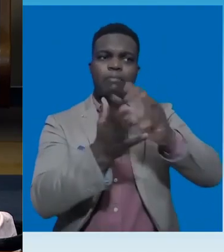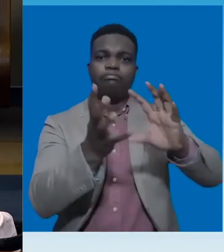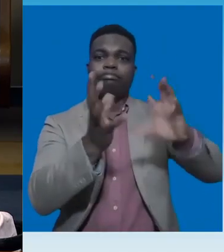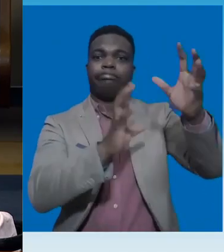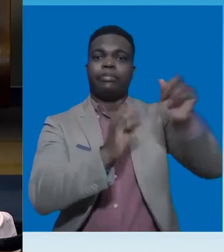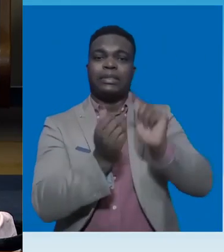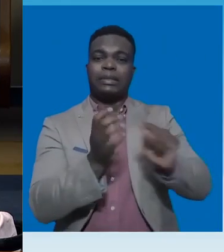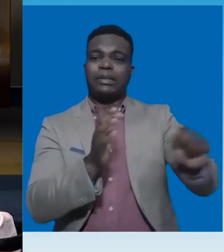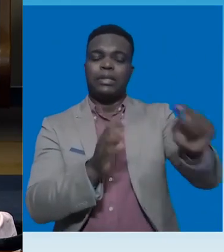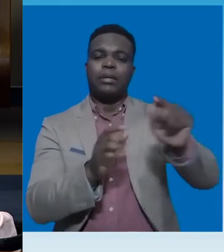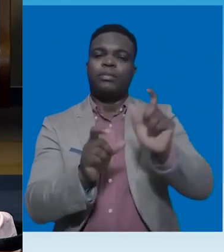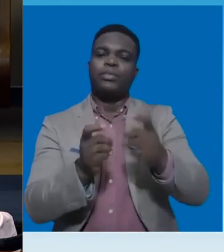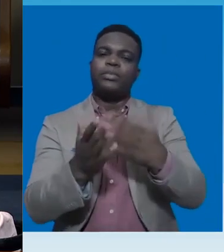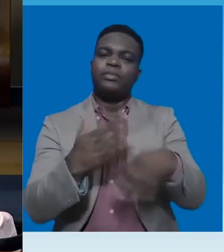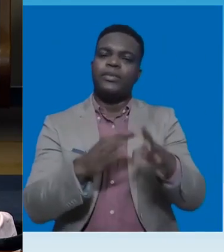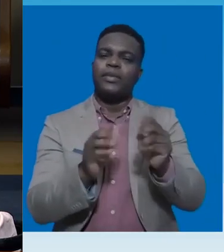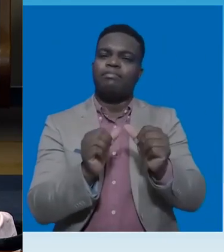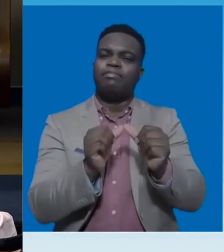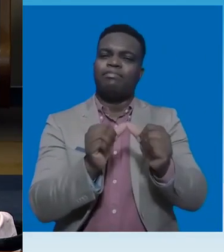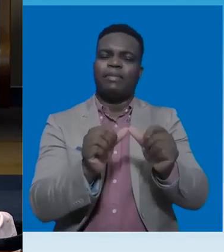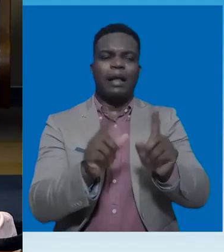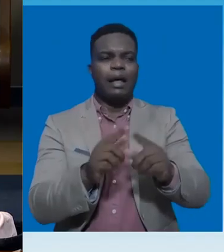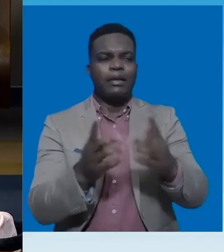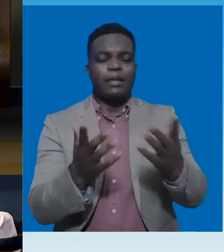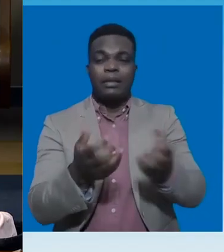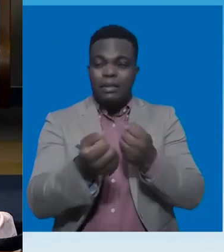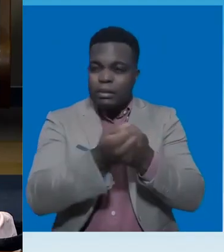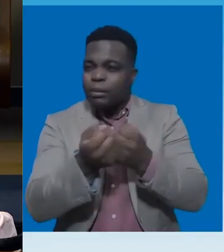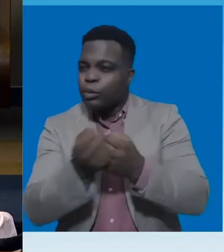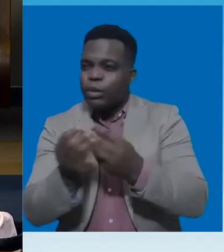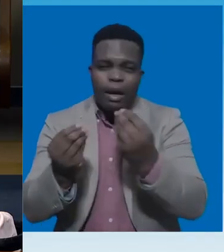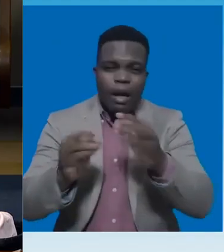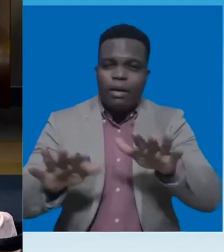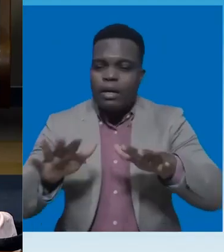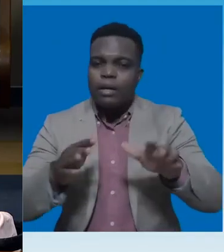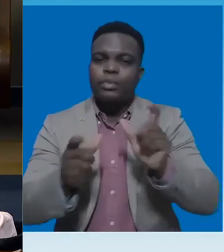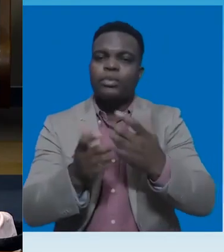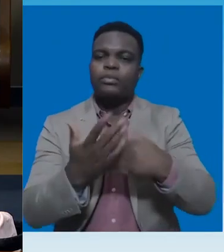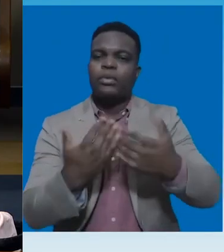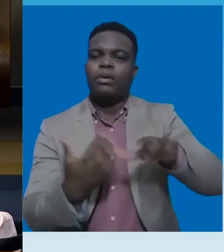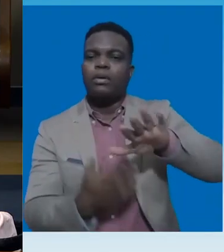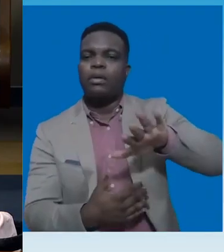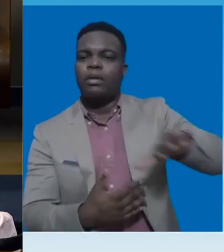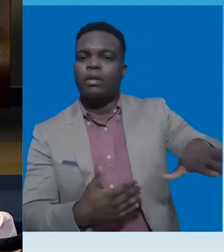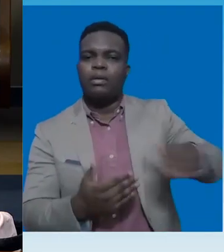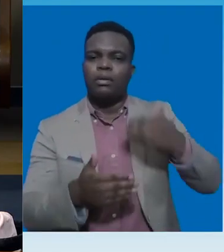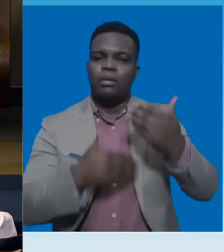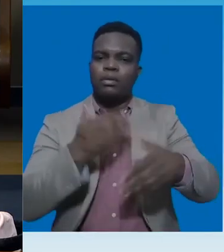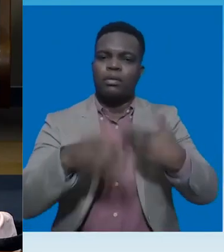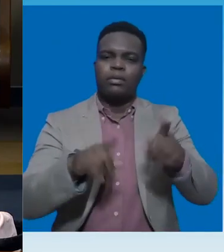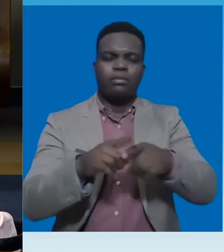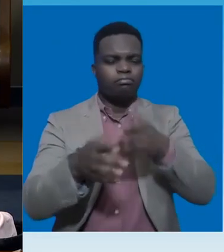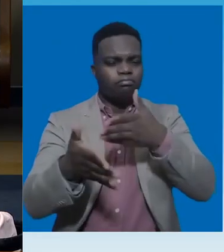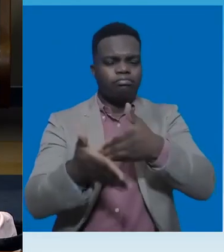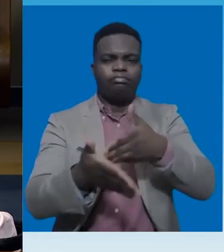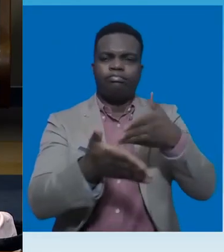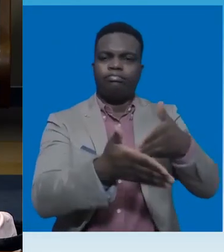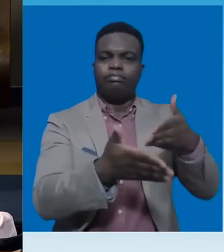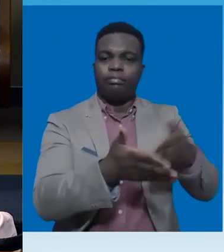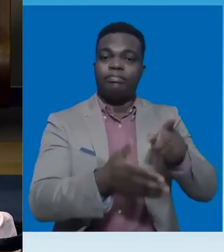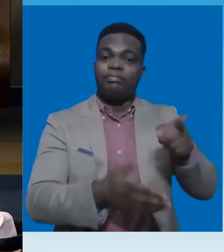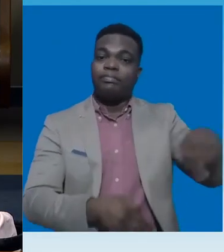excluded, facing barriers to accessing life-saving assistance. In